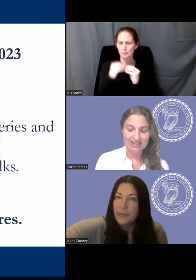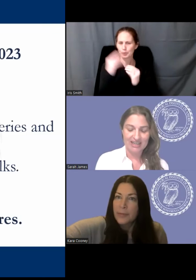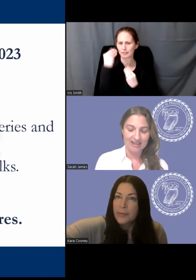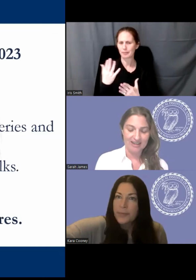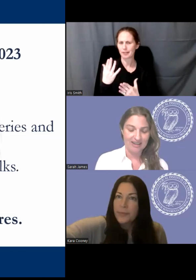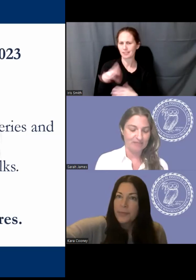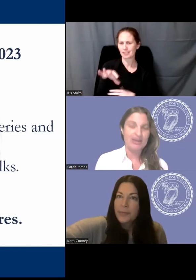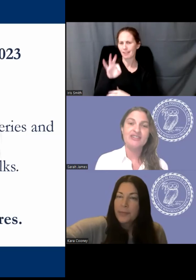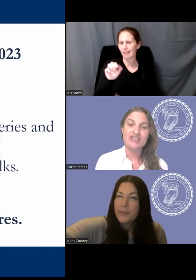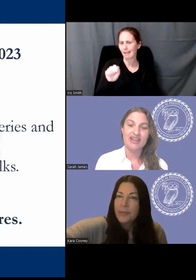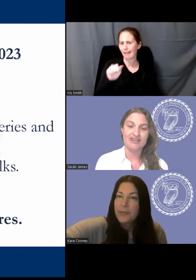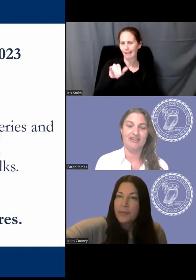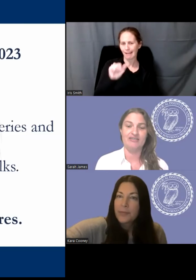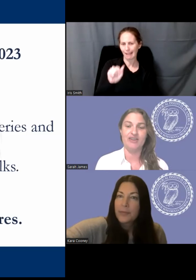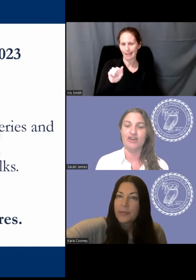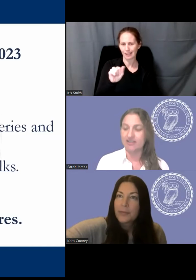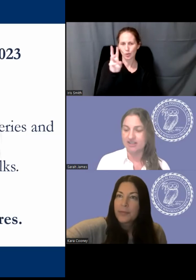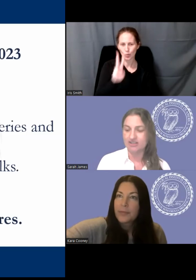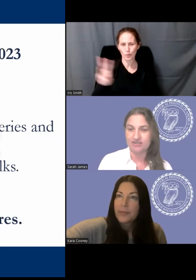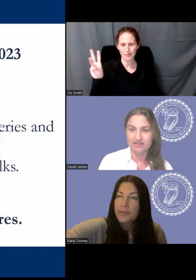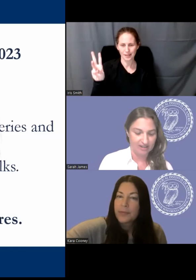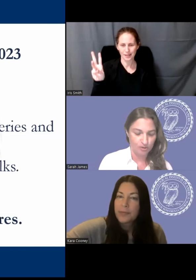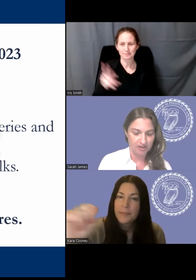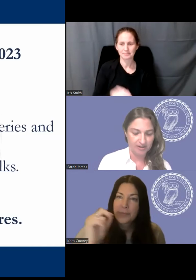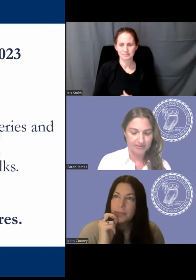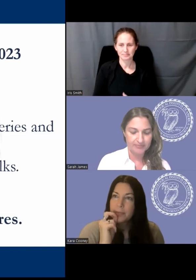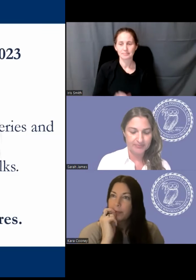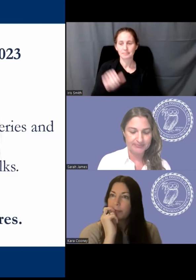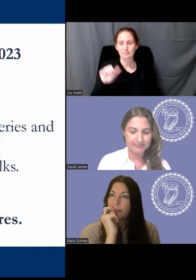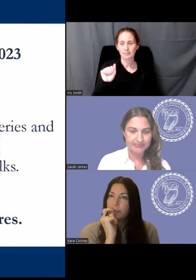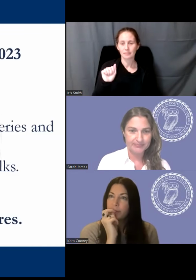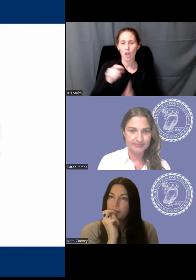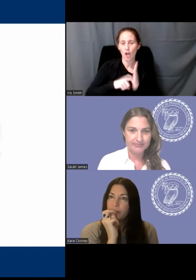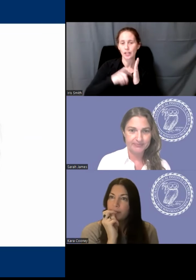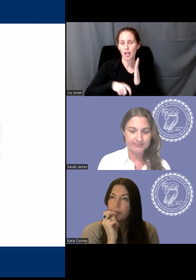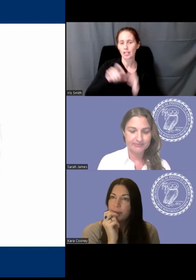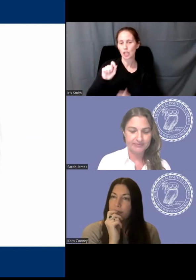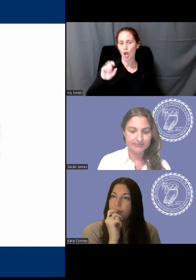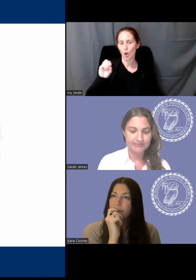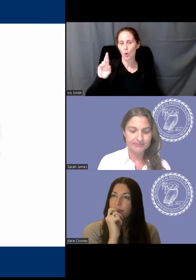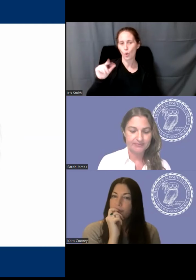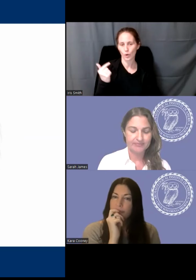on the AIA's main site of archaeological.org.